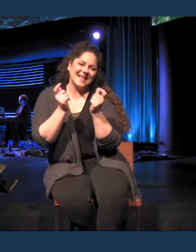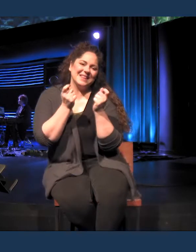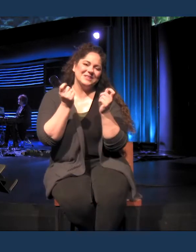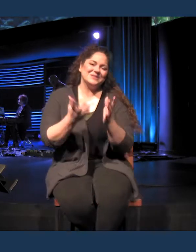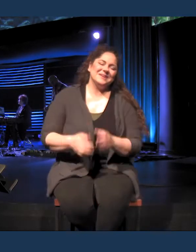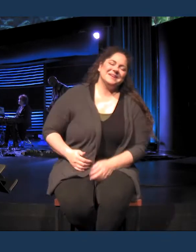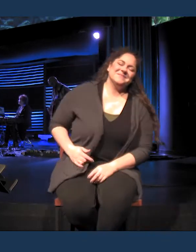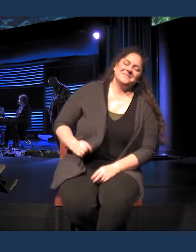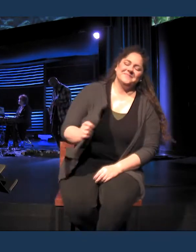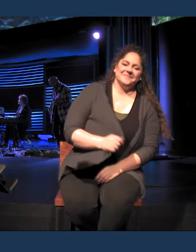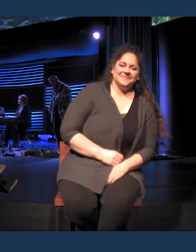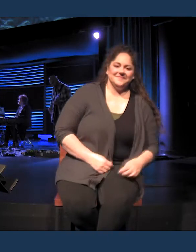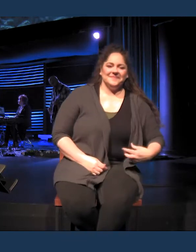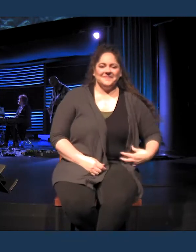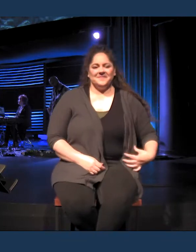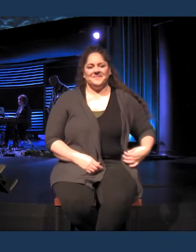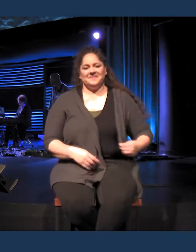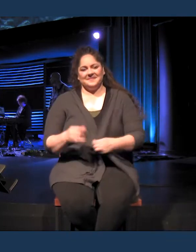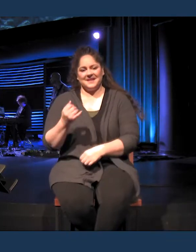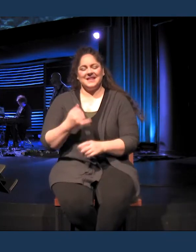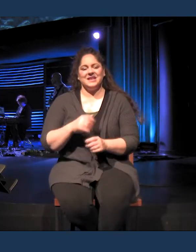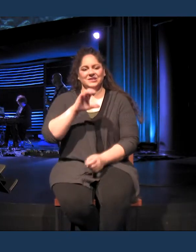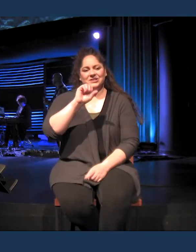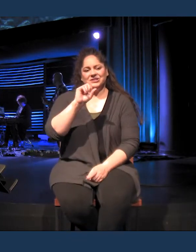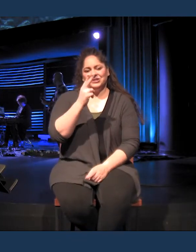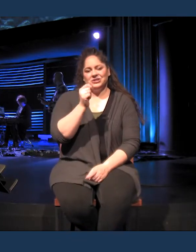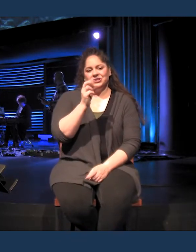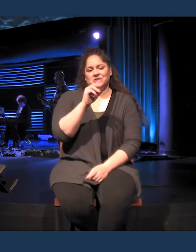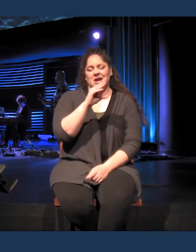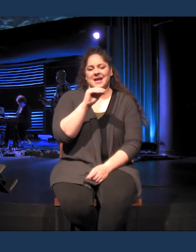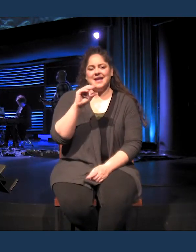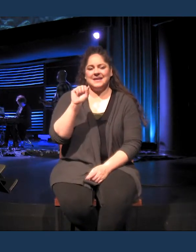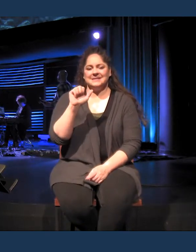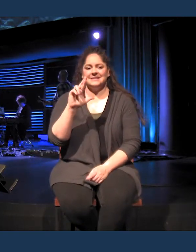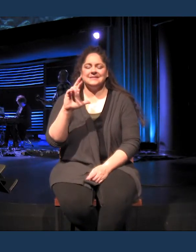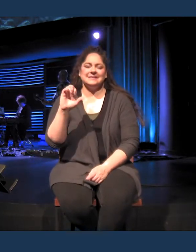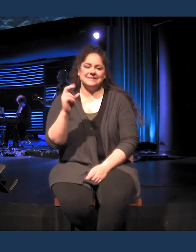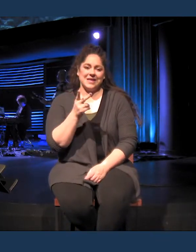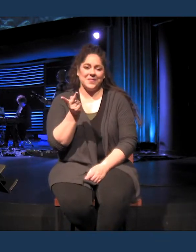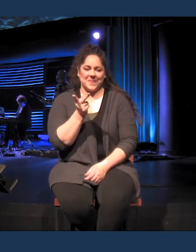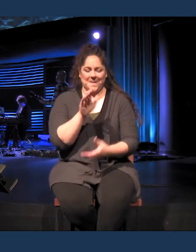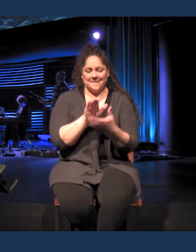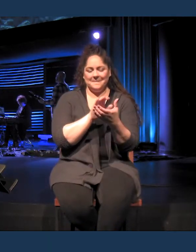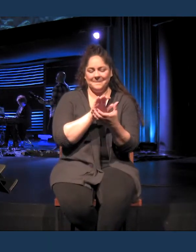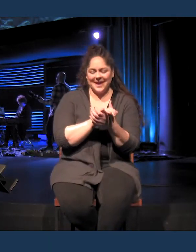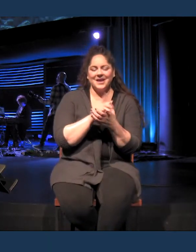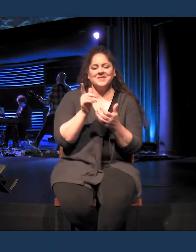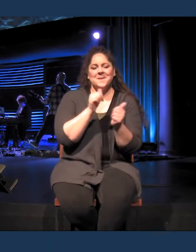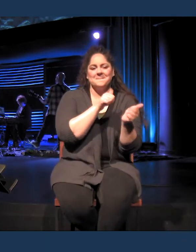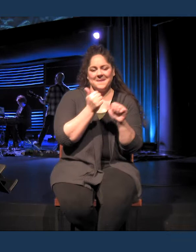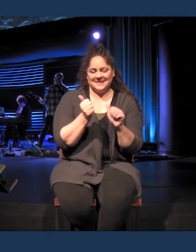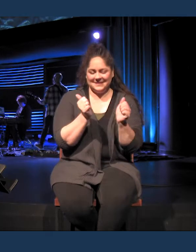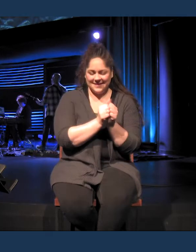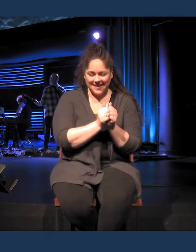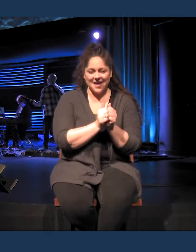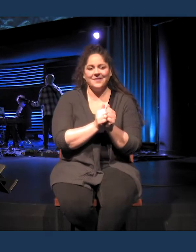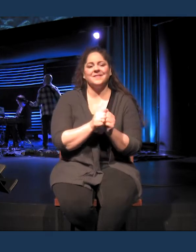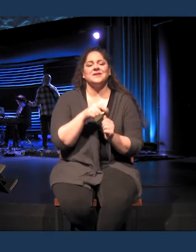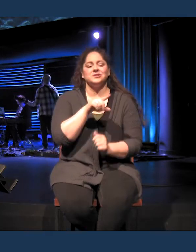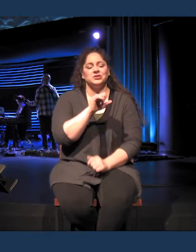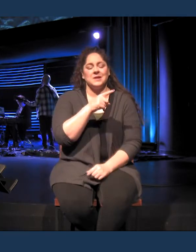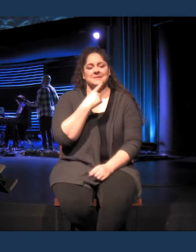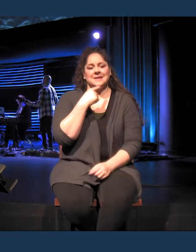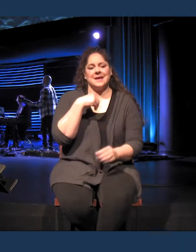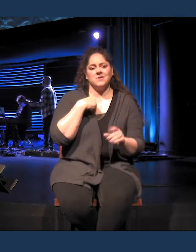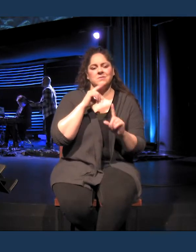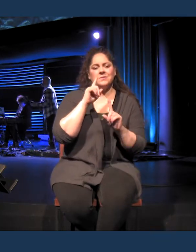And lastly, we have Sean and Sarah Glacken. Sean and Sarah are married and being baptized together. Sean says, "I was in boot camp